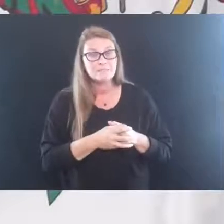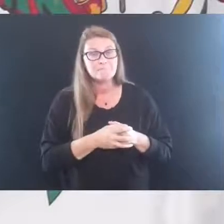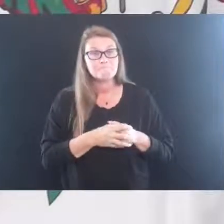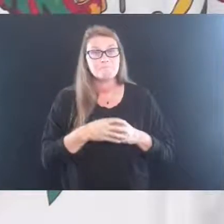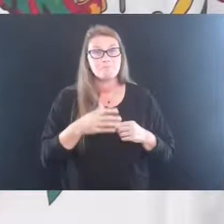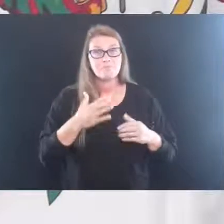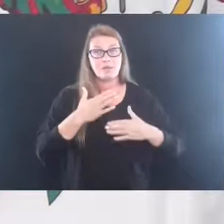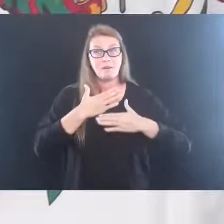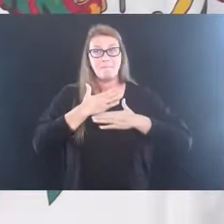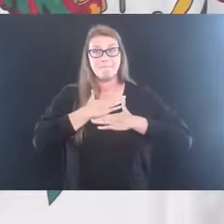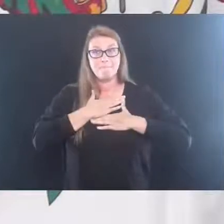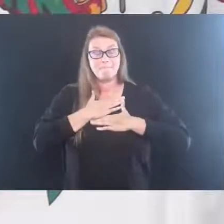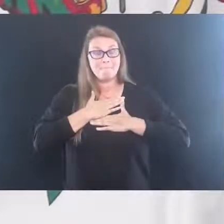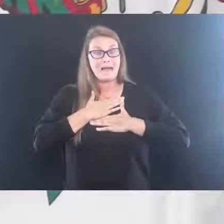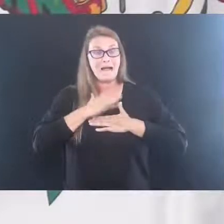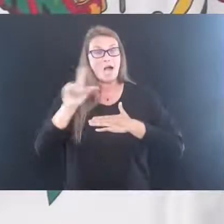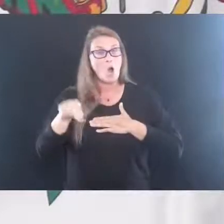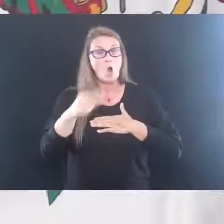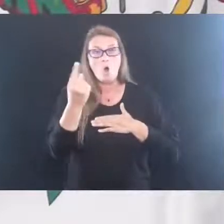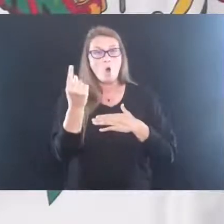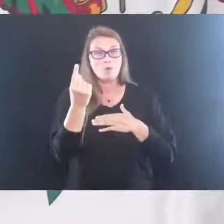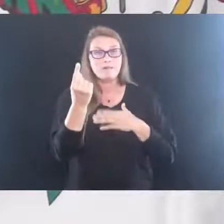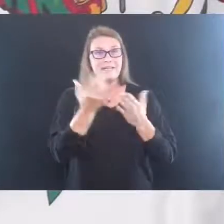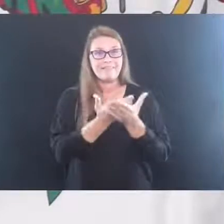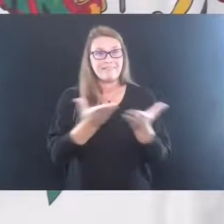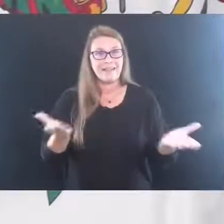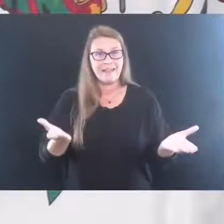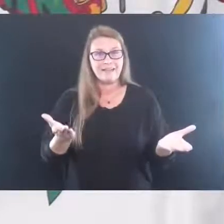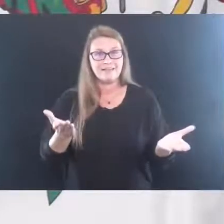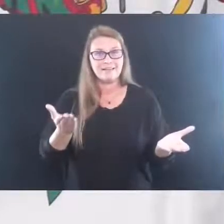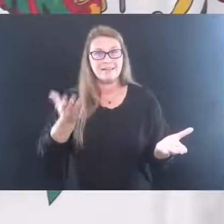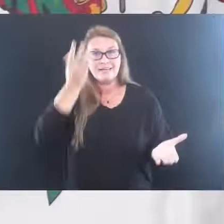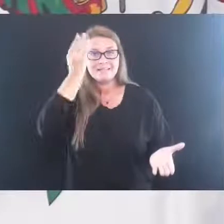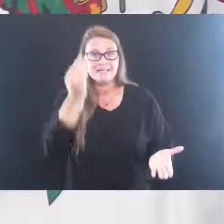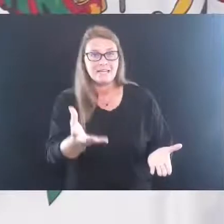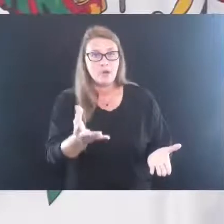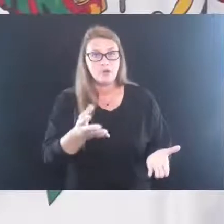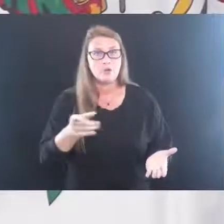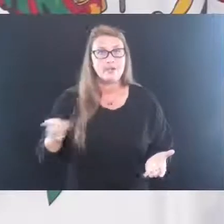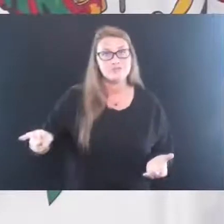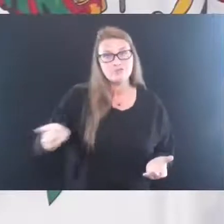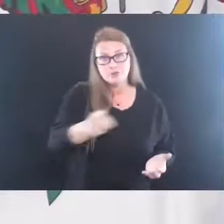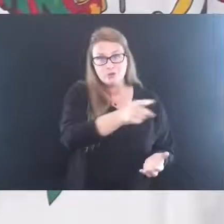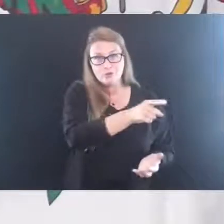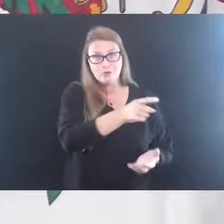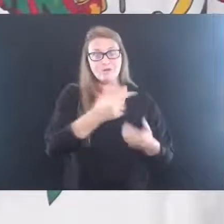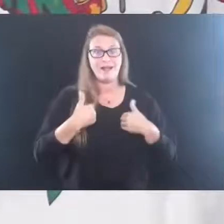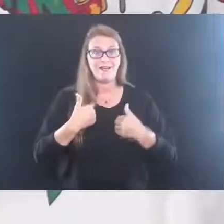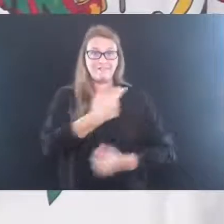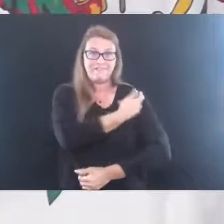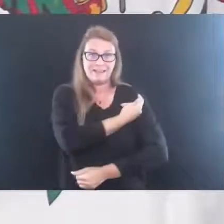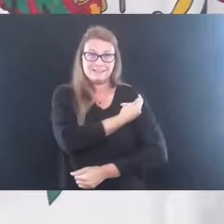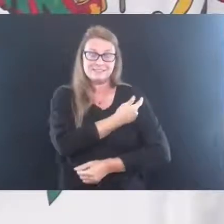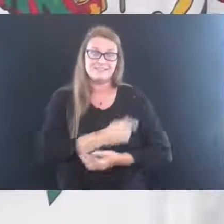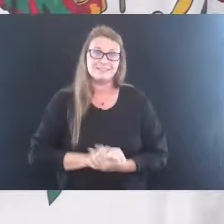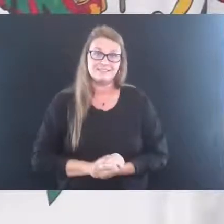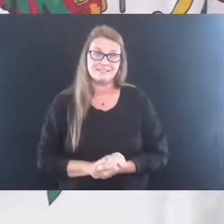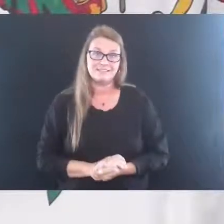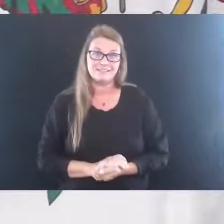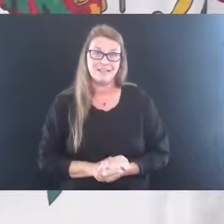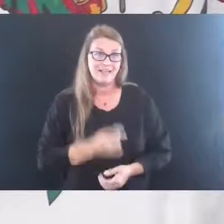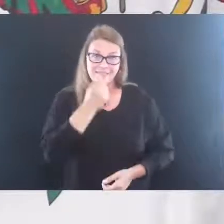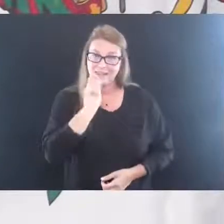in my arsenal that will make this get better is for you to get vaccinated. That's all I've got. Now, and at the end